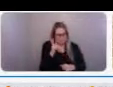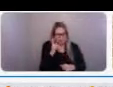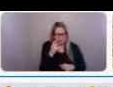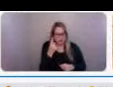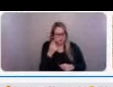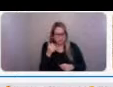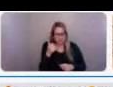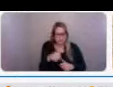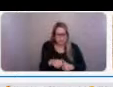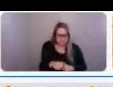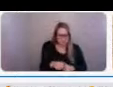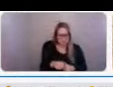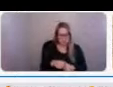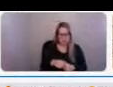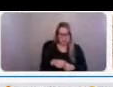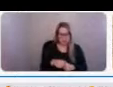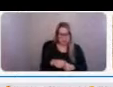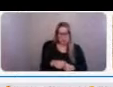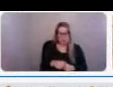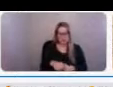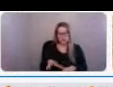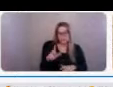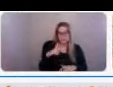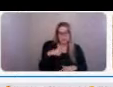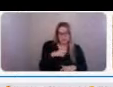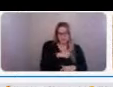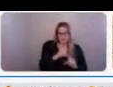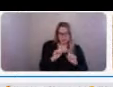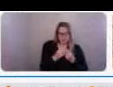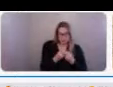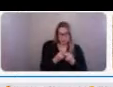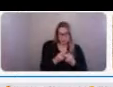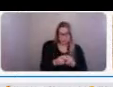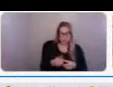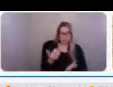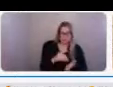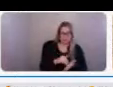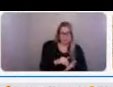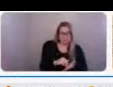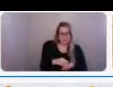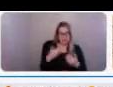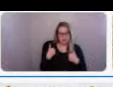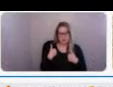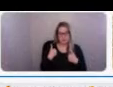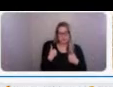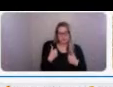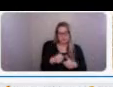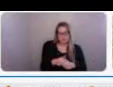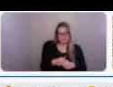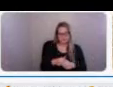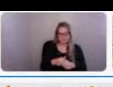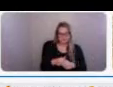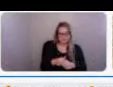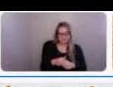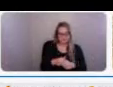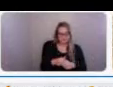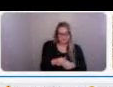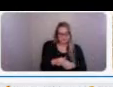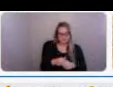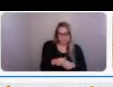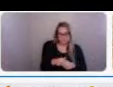as far as the uh legislative district once again you have us uh completely